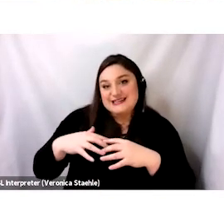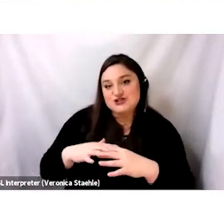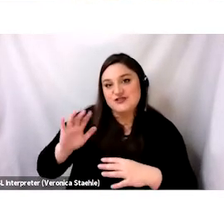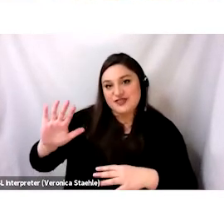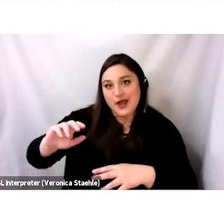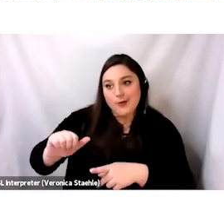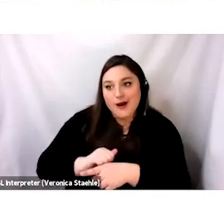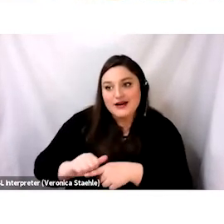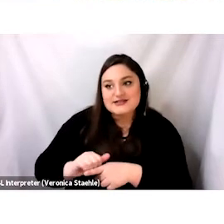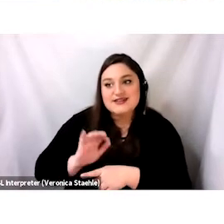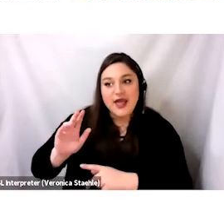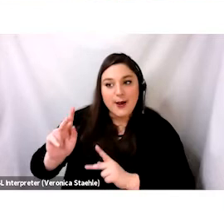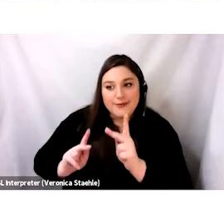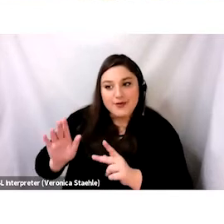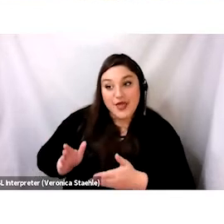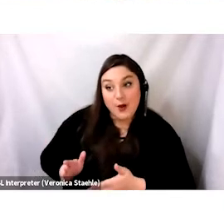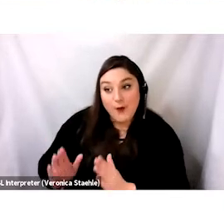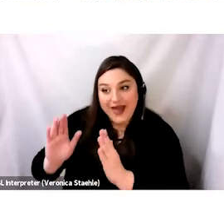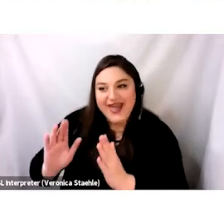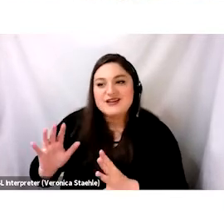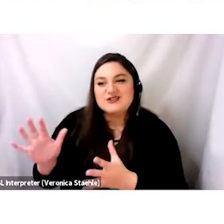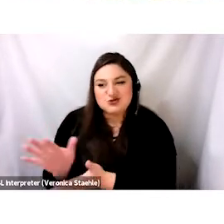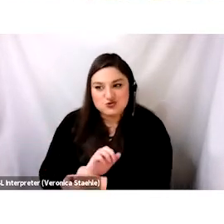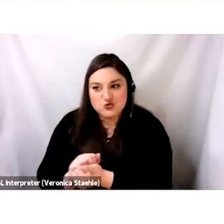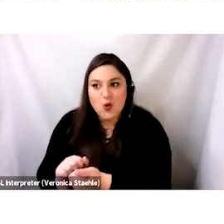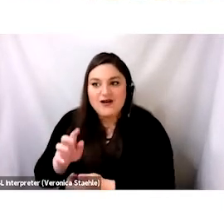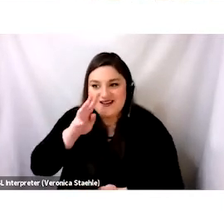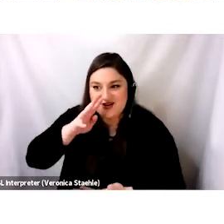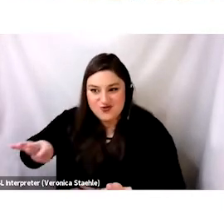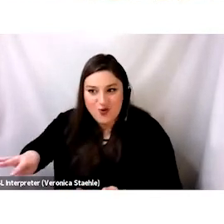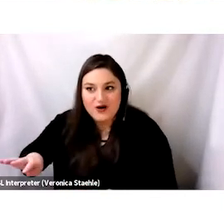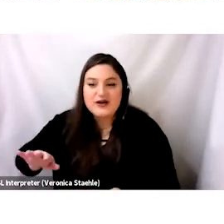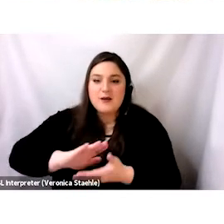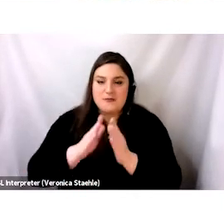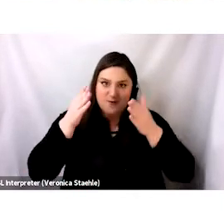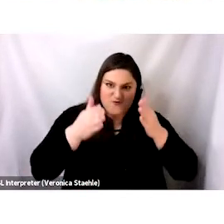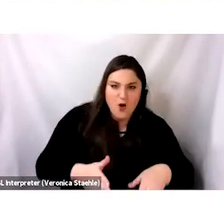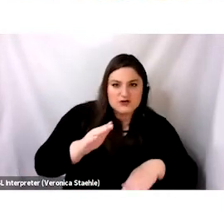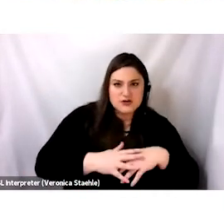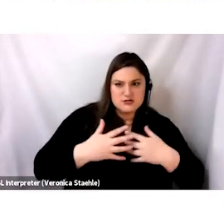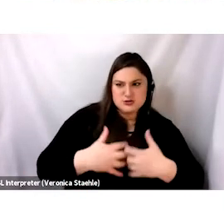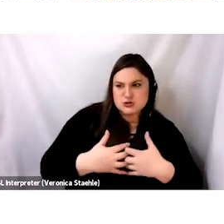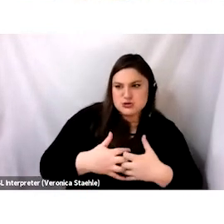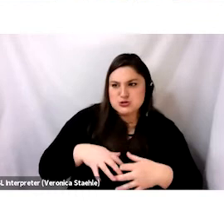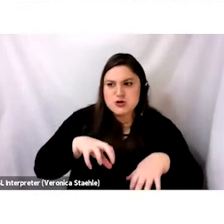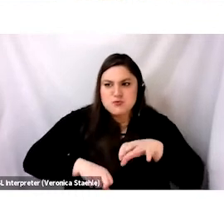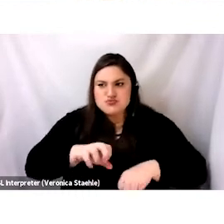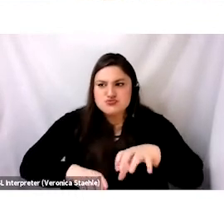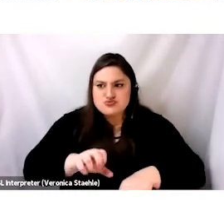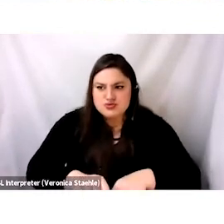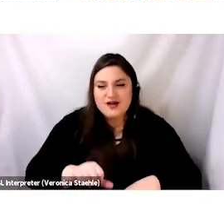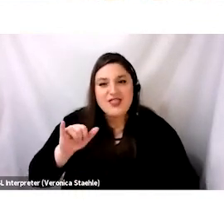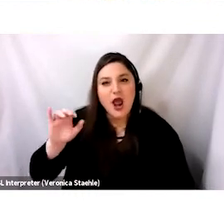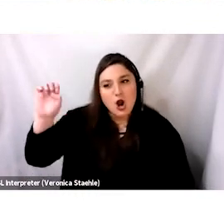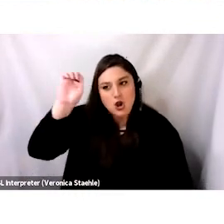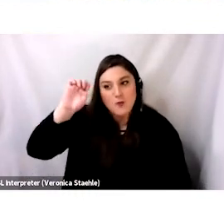monocultural cultivation of cotton. So the problem was the social and economic structure European colonialists created to